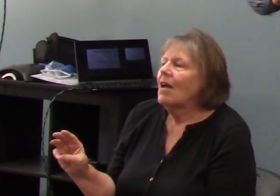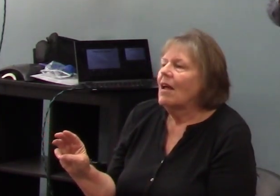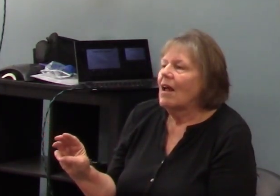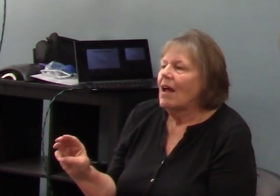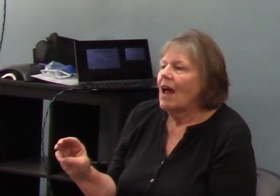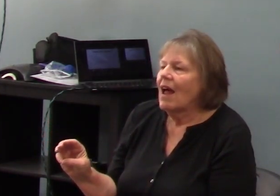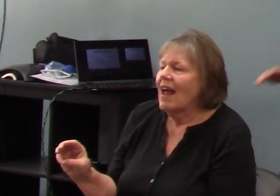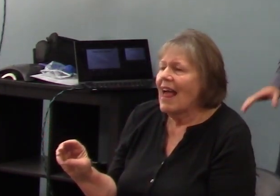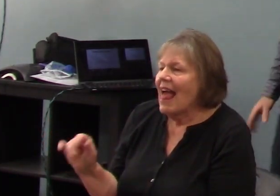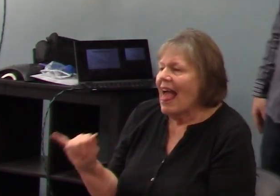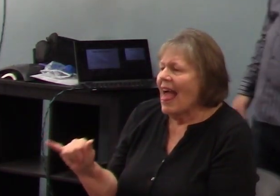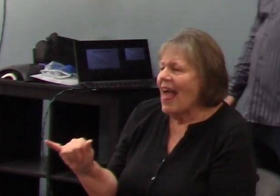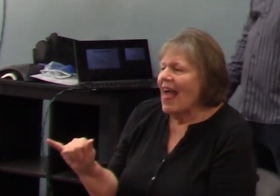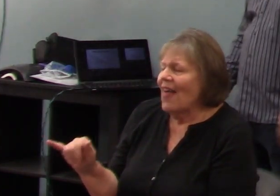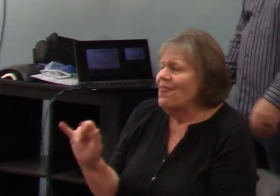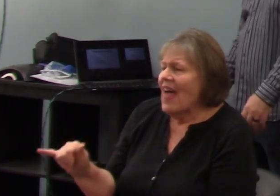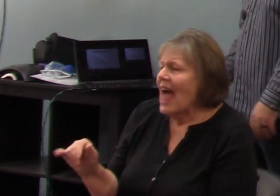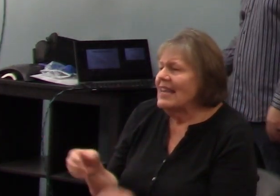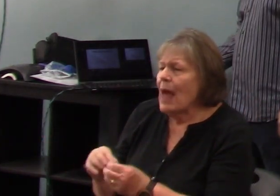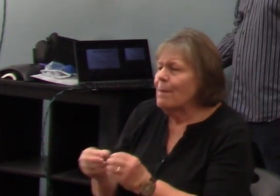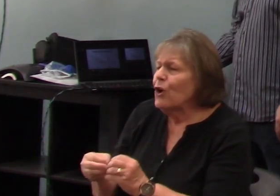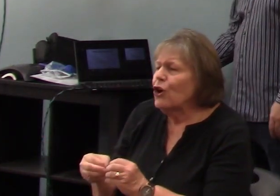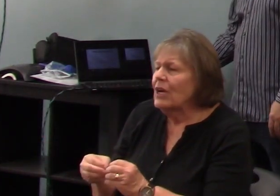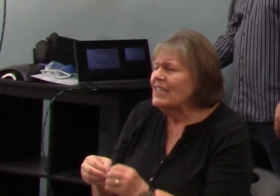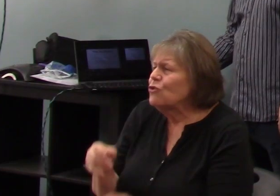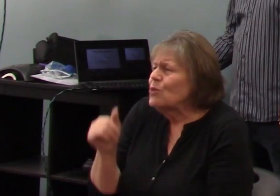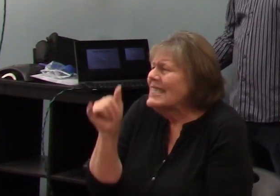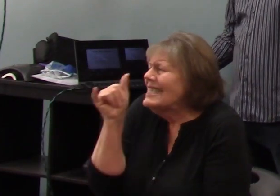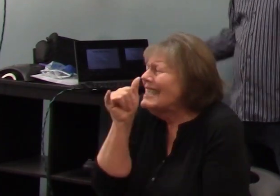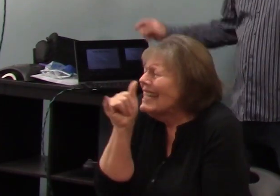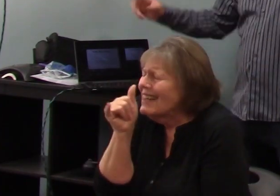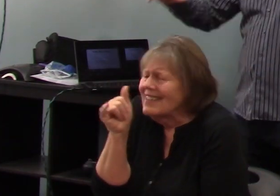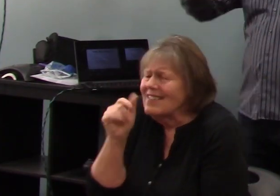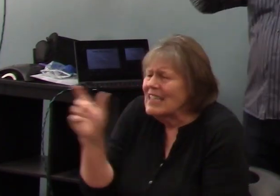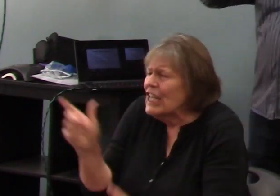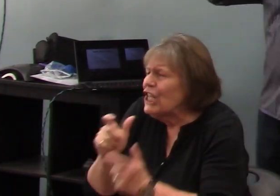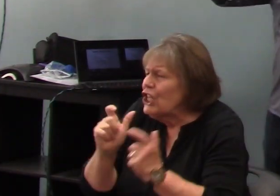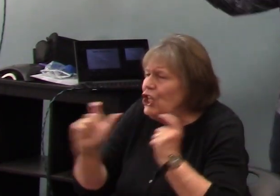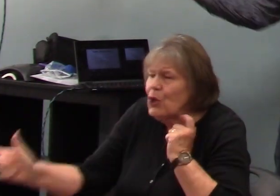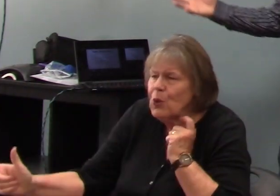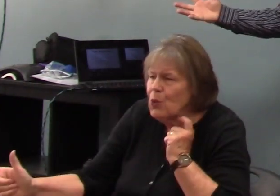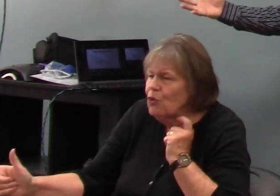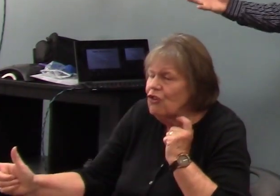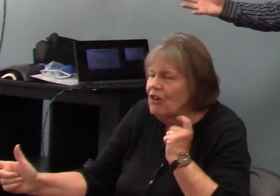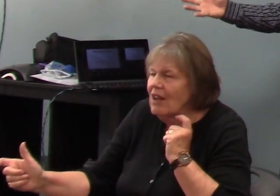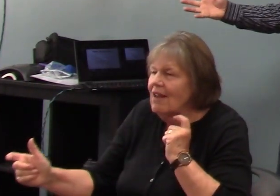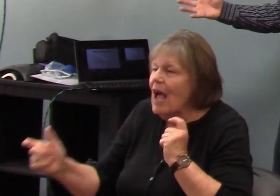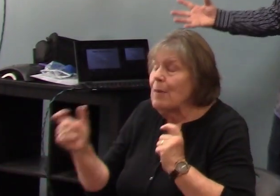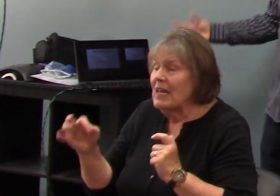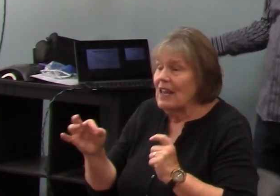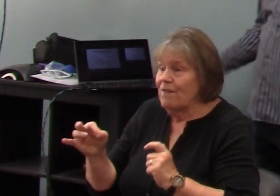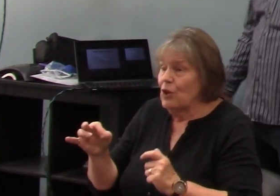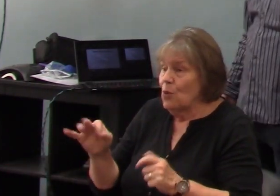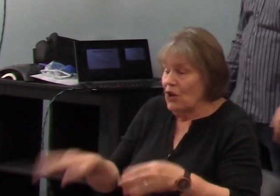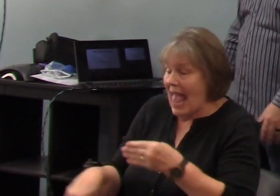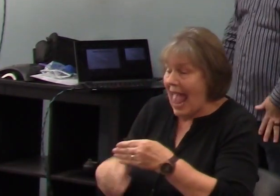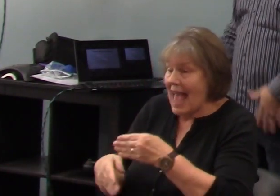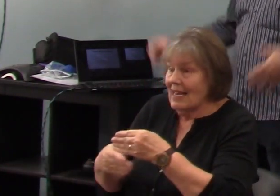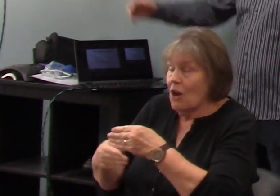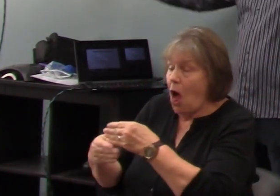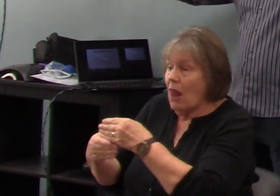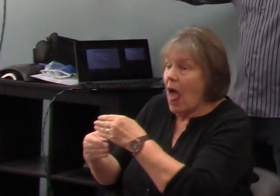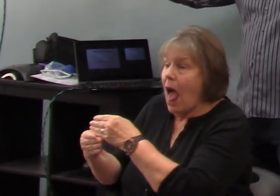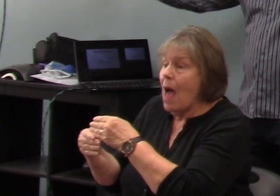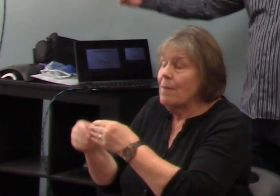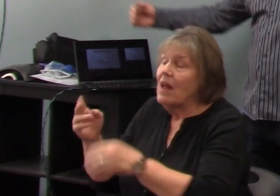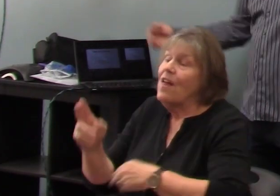It's absolutely ridiculously huge. If you want to add up the whole universe, as far as what we can see of it anyway, it's called the Observable Universe. Pretty sure the universe